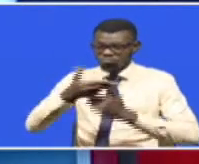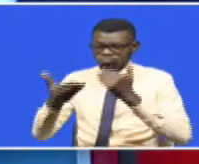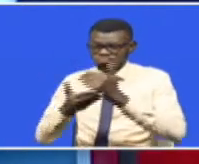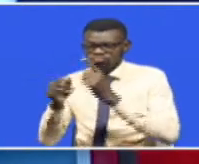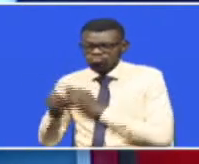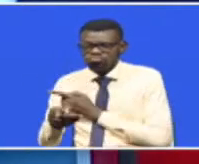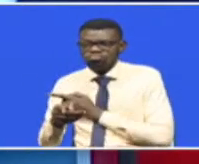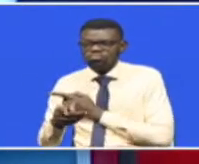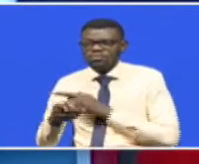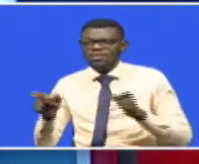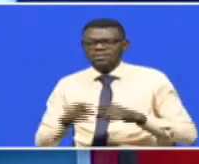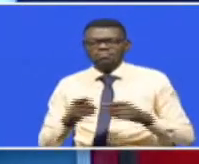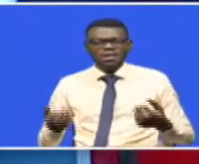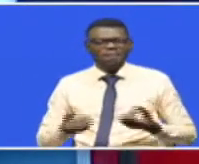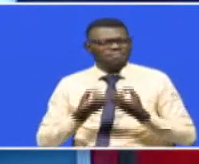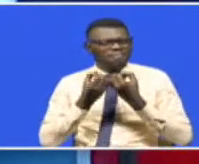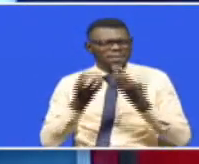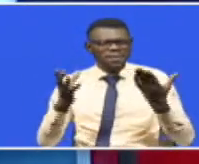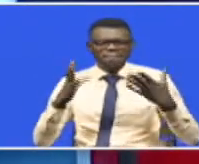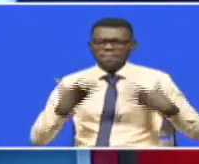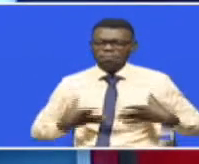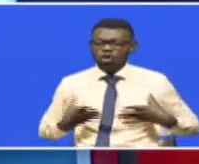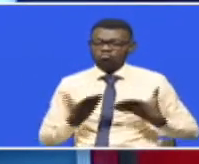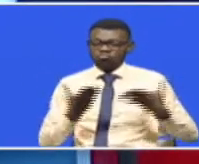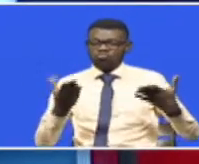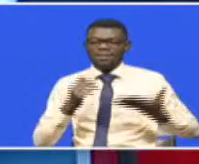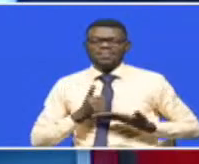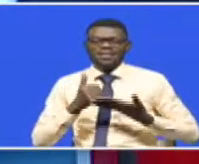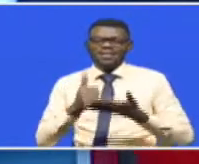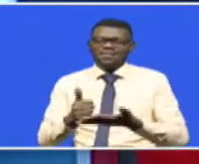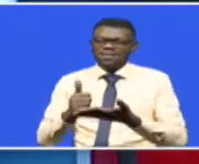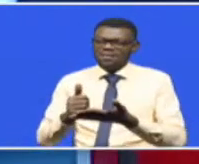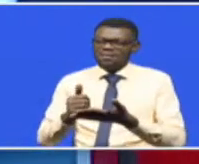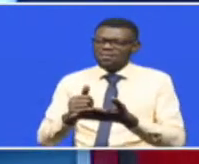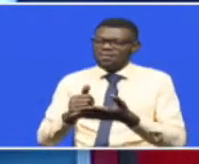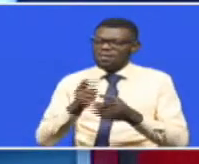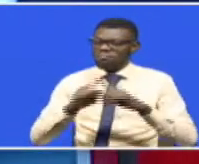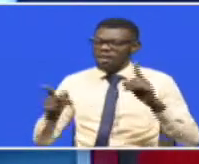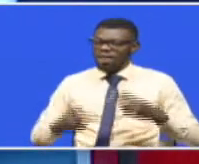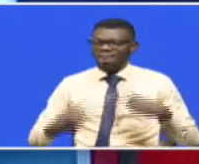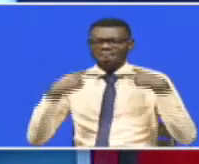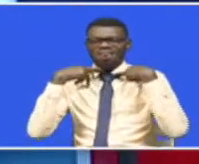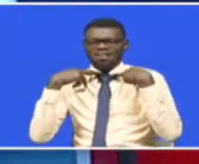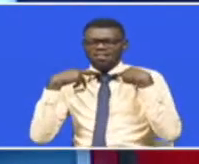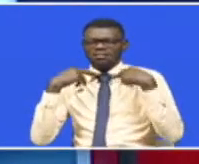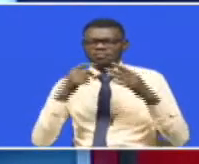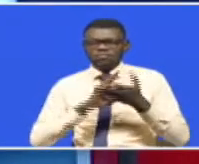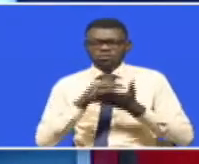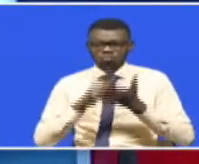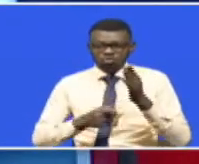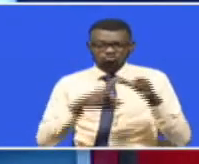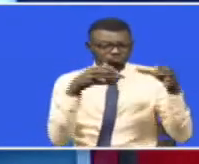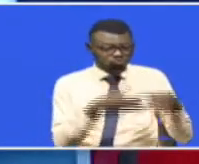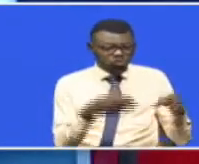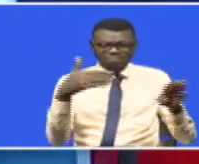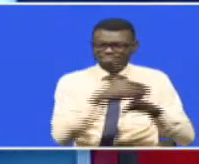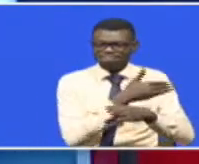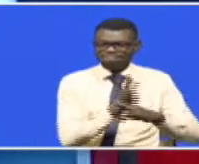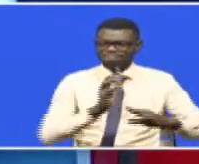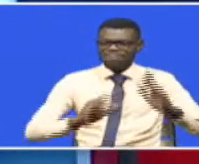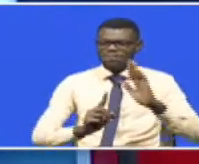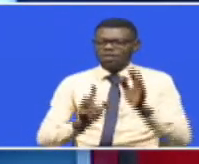was to be the lifeline of thousands of residents of Kabarnet, but its stalling occasioned by what he calls cartels within the Ministry of